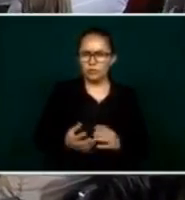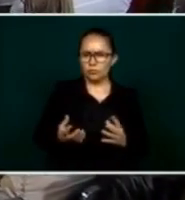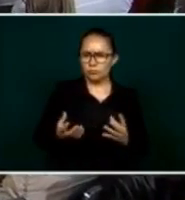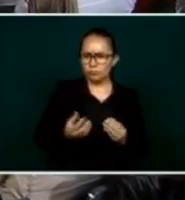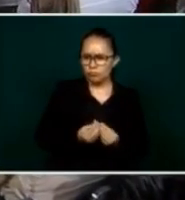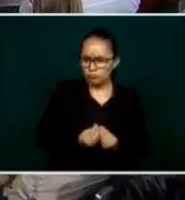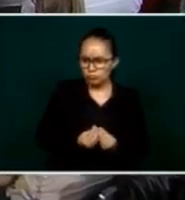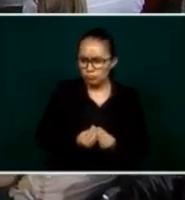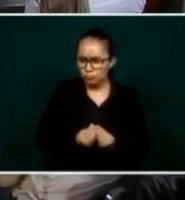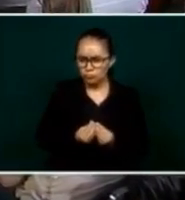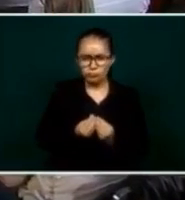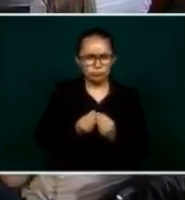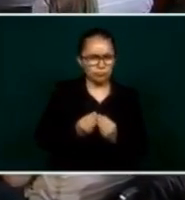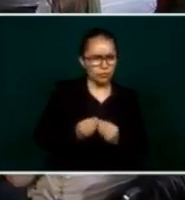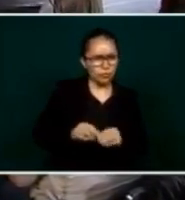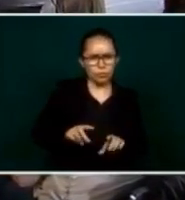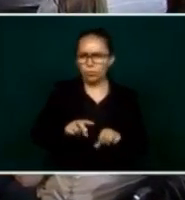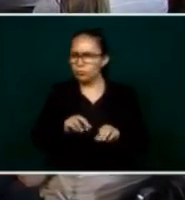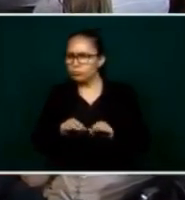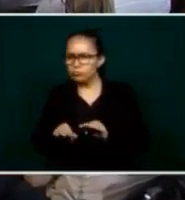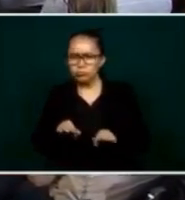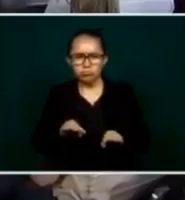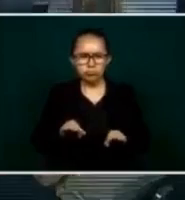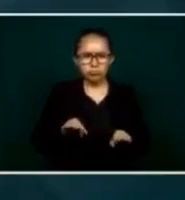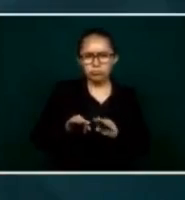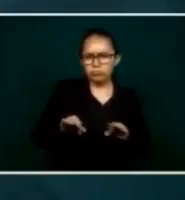and with autonomy from the